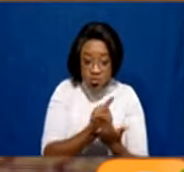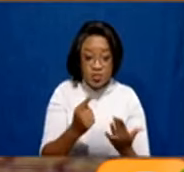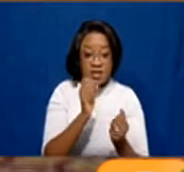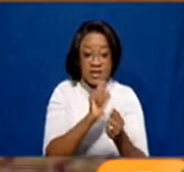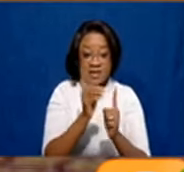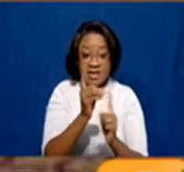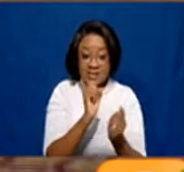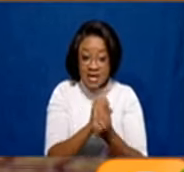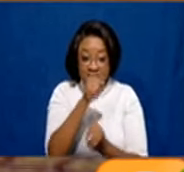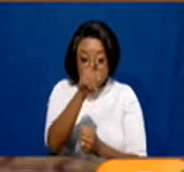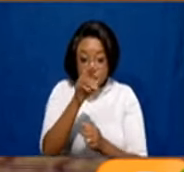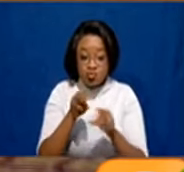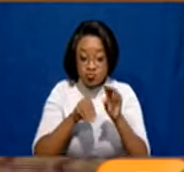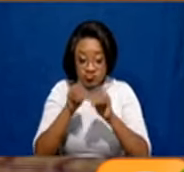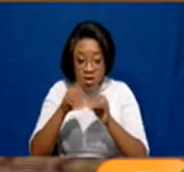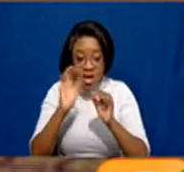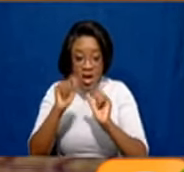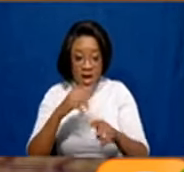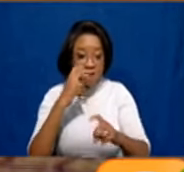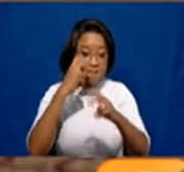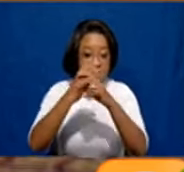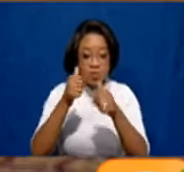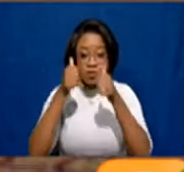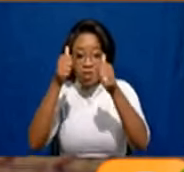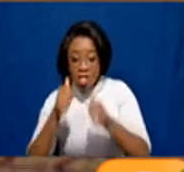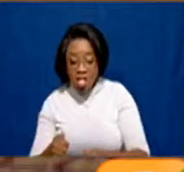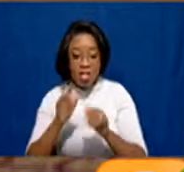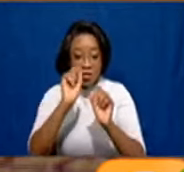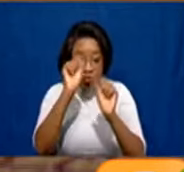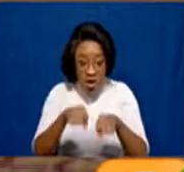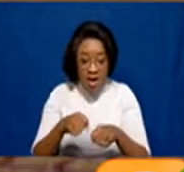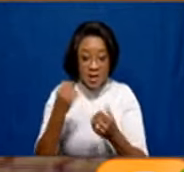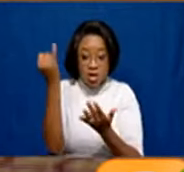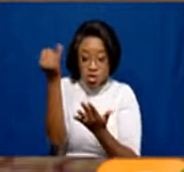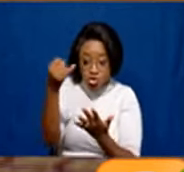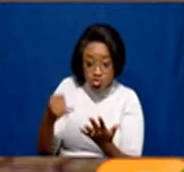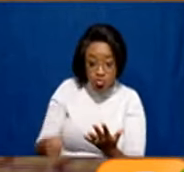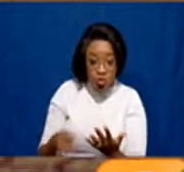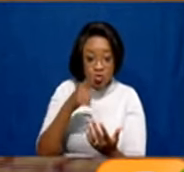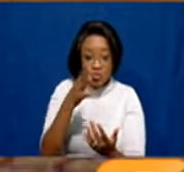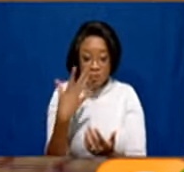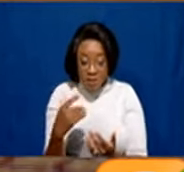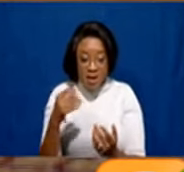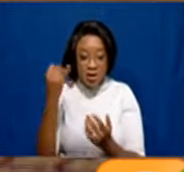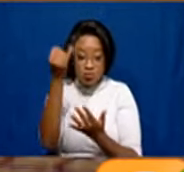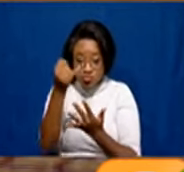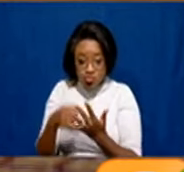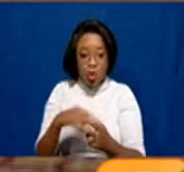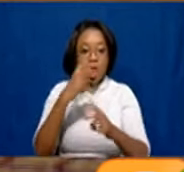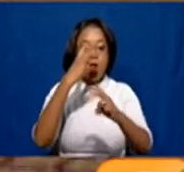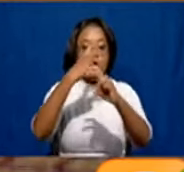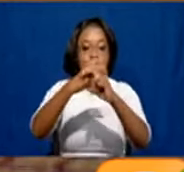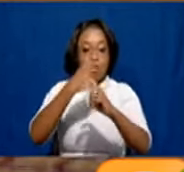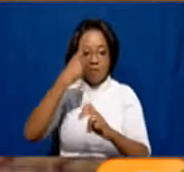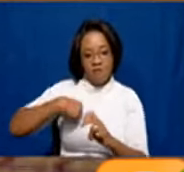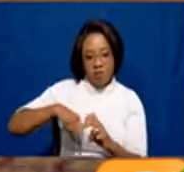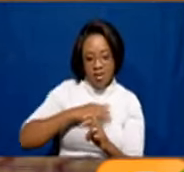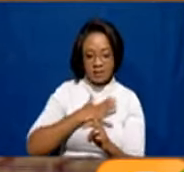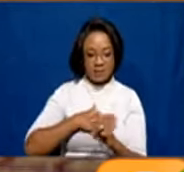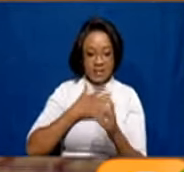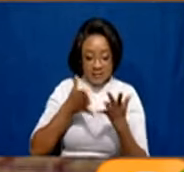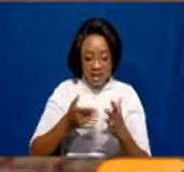a graphic designer, we actually said this one, we don't, even if you can just draw, you have a paper and a pen and you can draw for us a logo. We have now